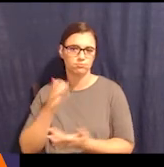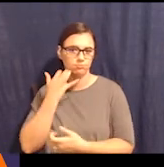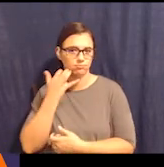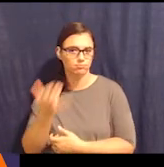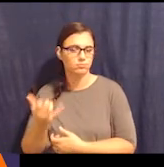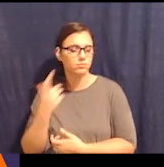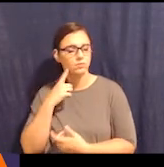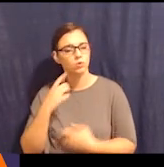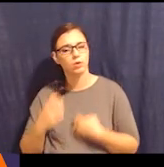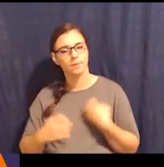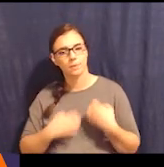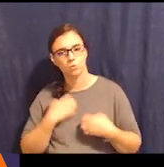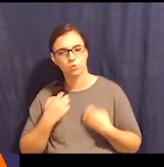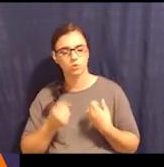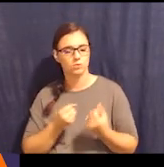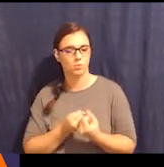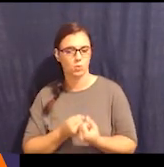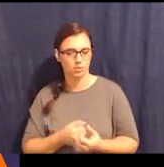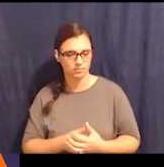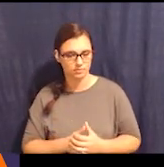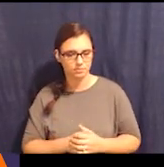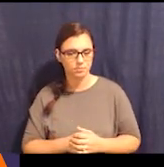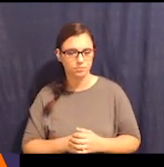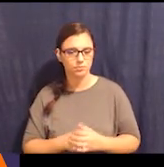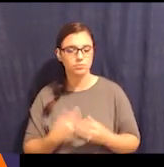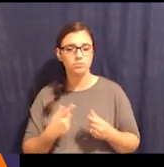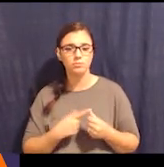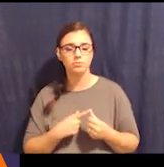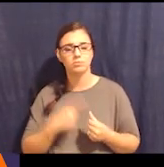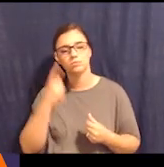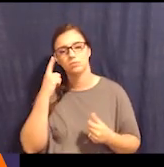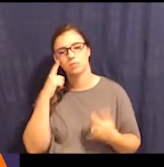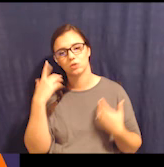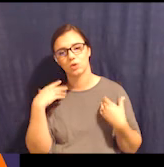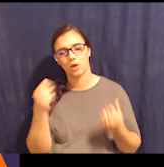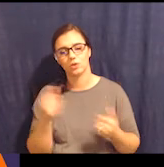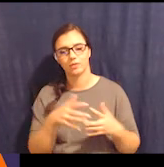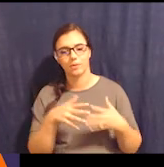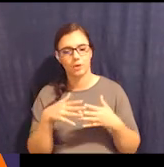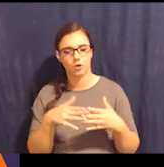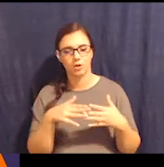first is Mental Health of America's SEF line, which you can reach by dialing